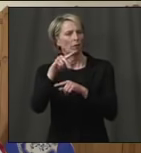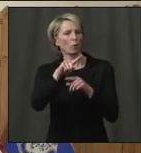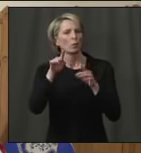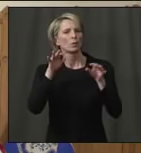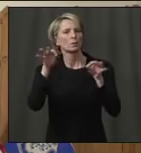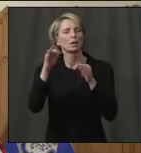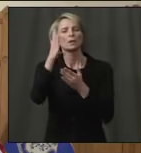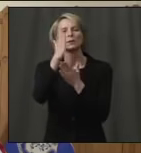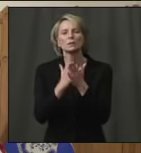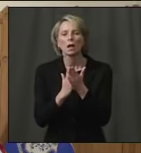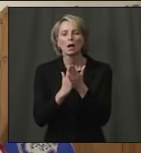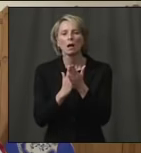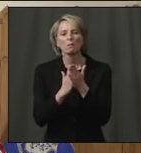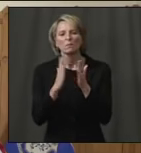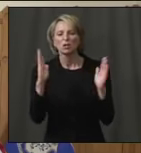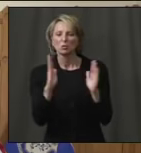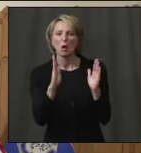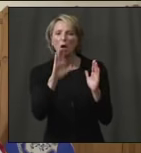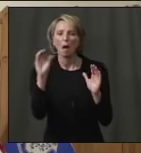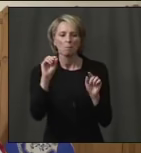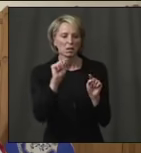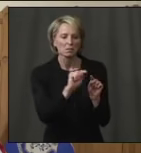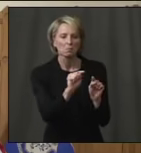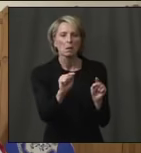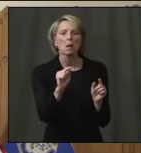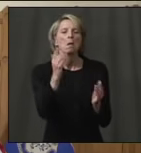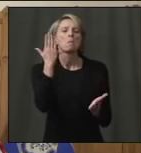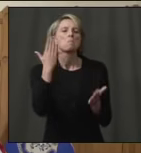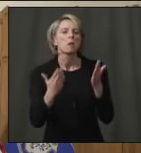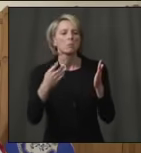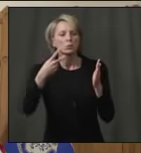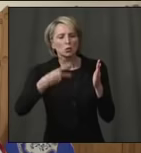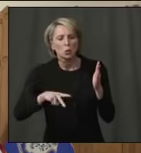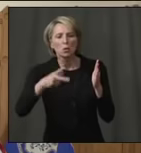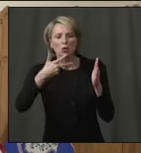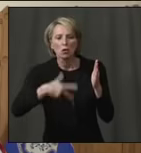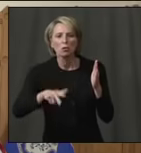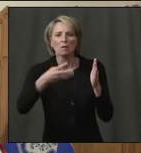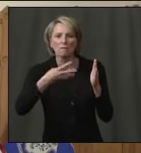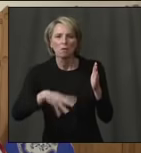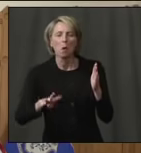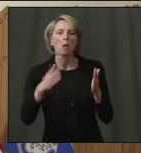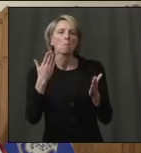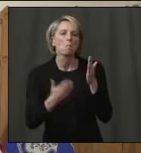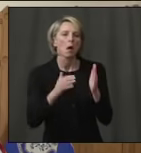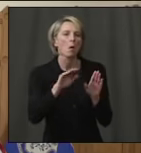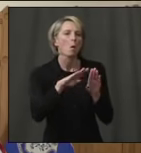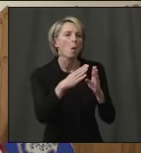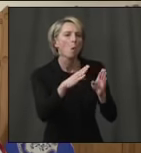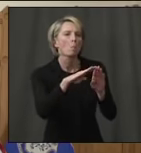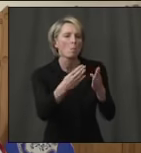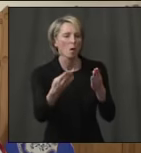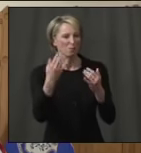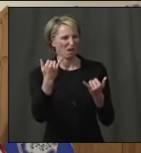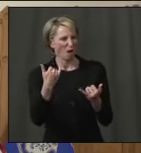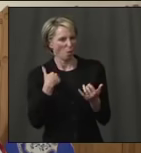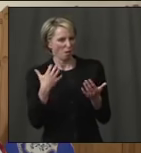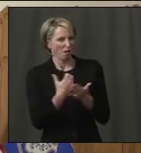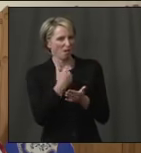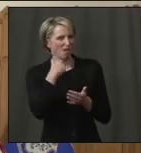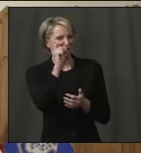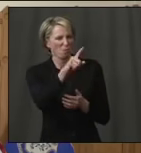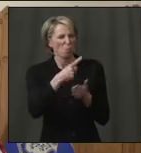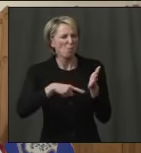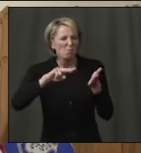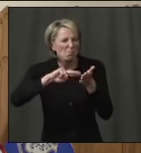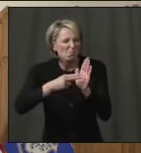small businesses in the next few weeks might be able to expand their operations. I was wondering if you could detail a little bit more about that and what